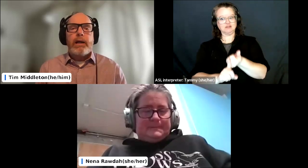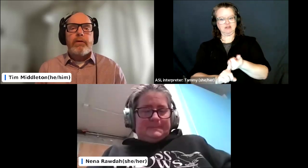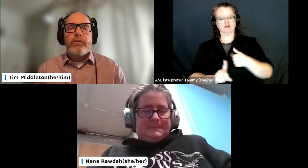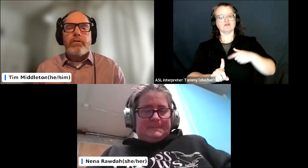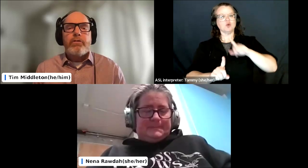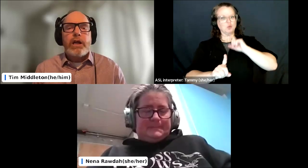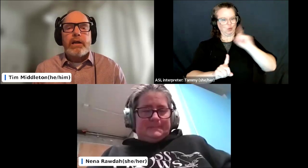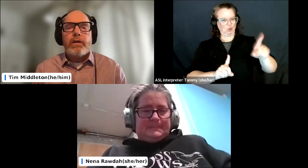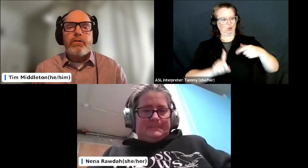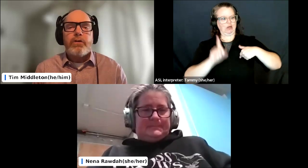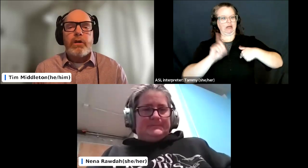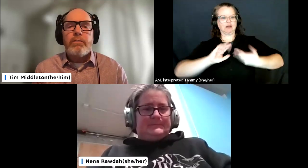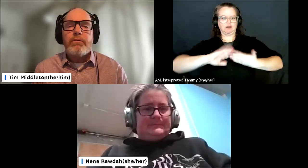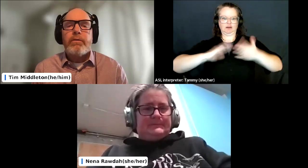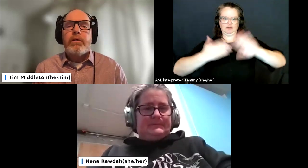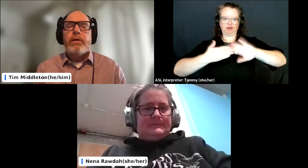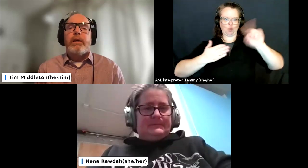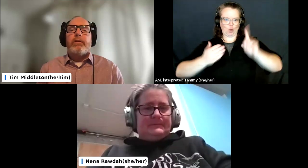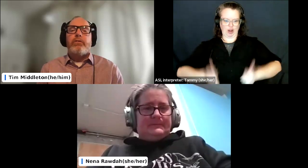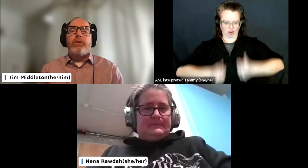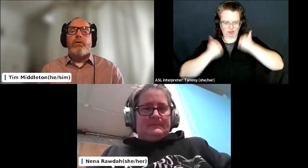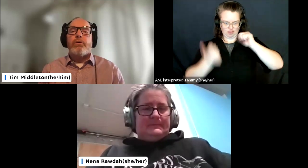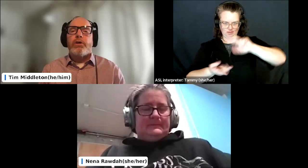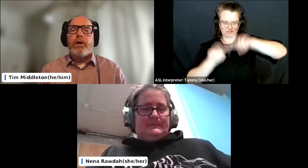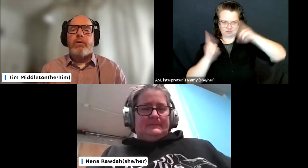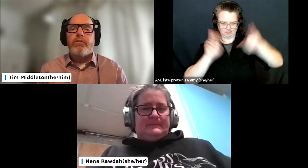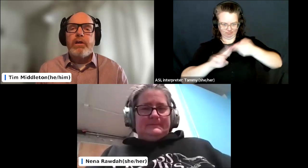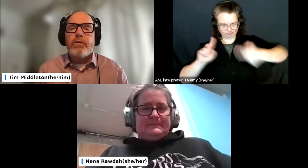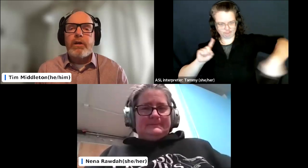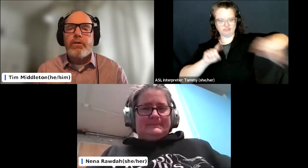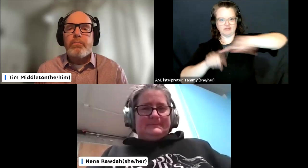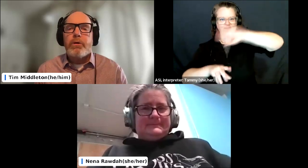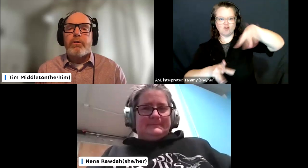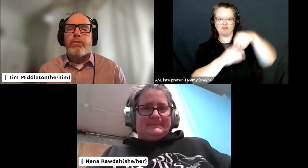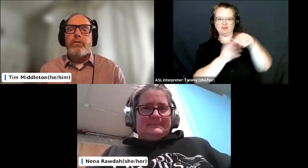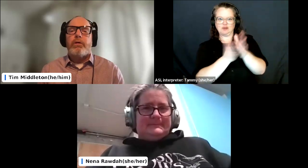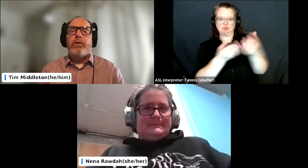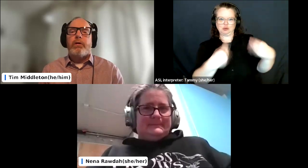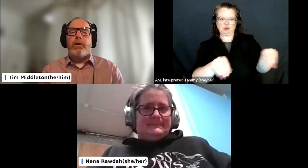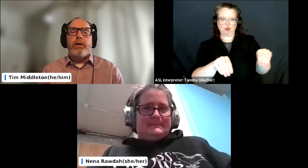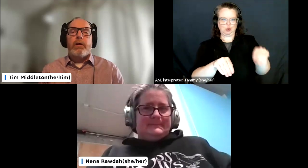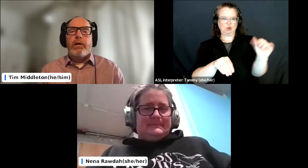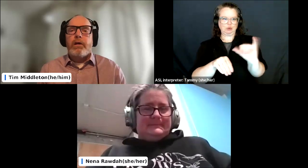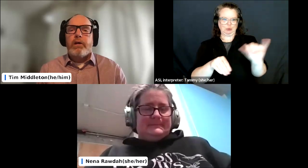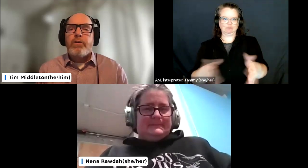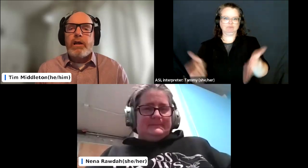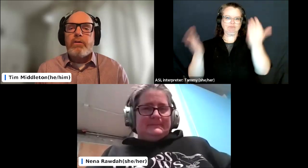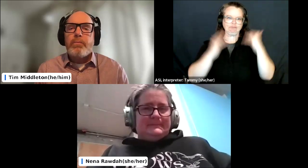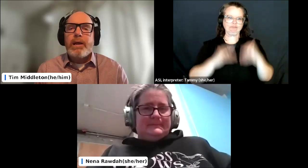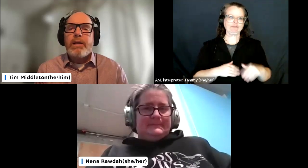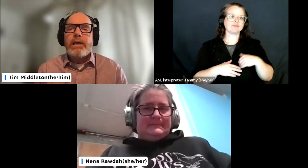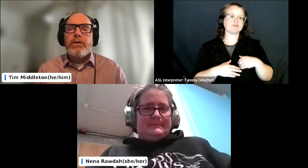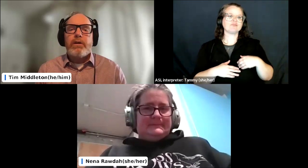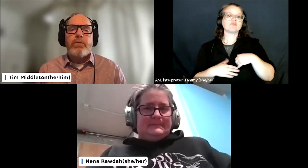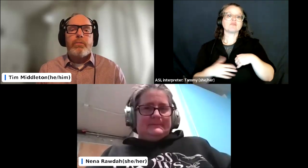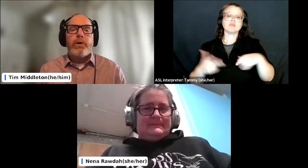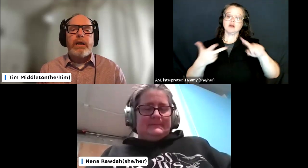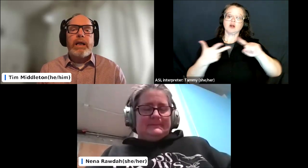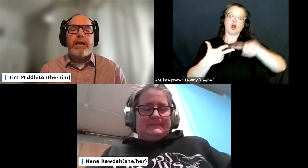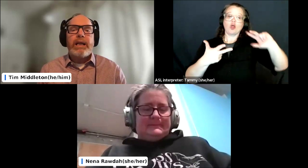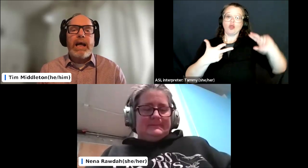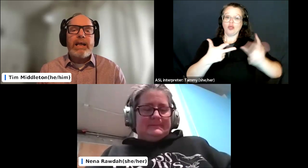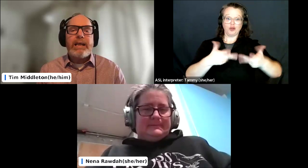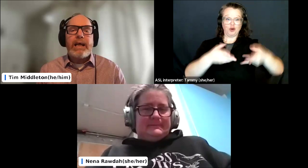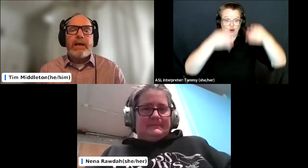Next, Chandler Joloff is the owner of Cedar Canoe Books. Chandler spent 10 years